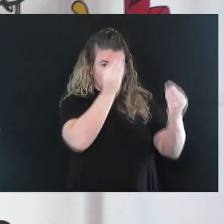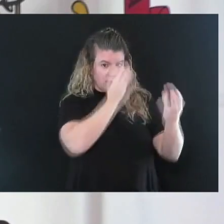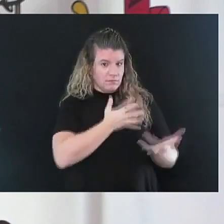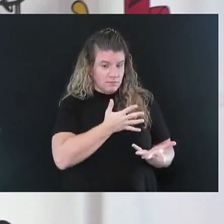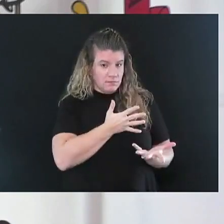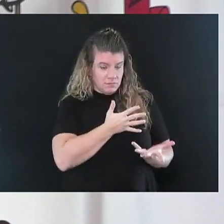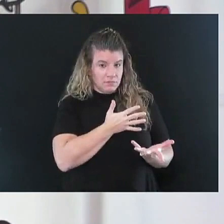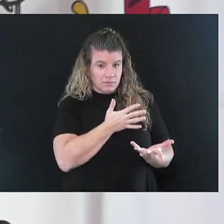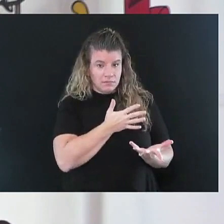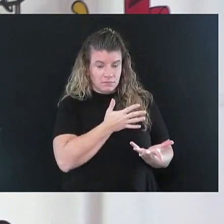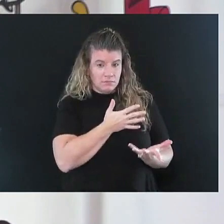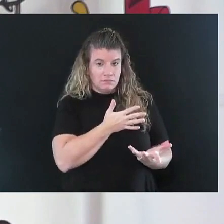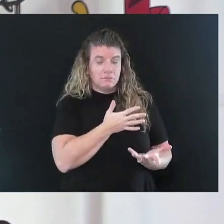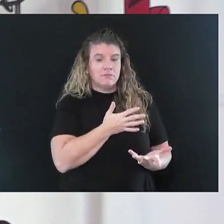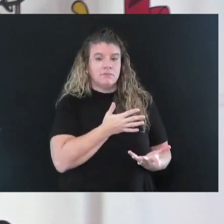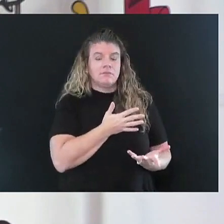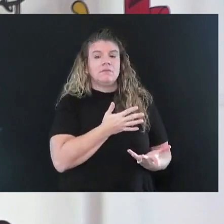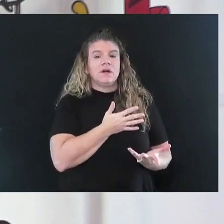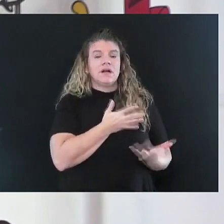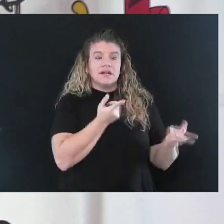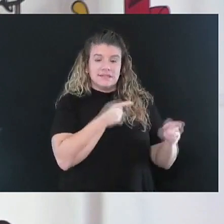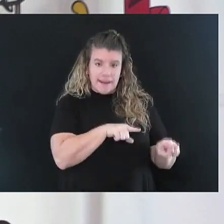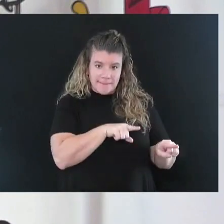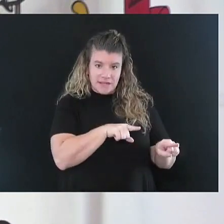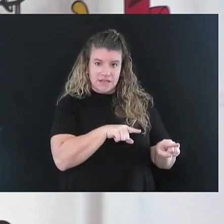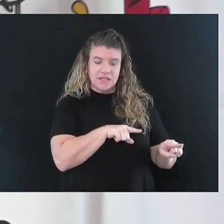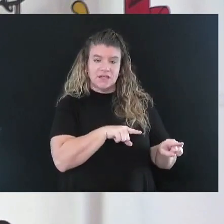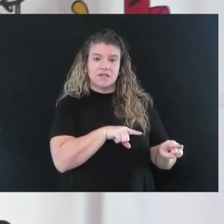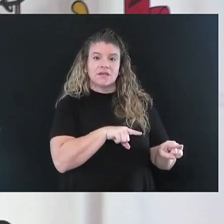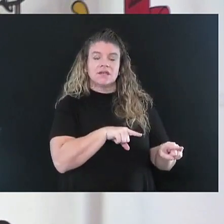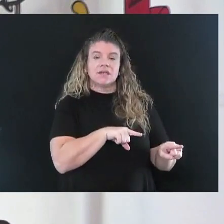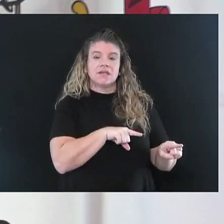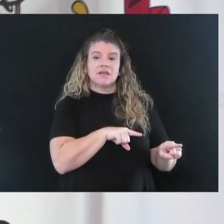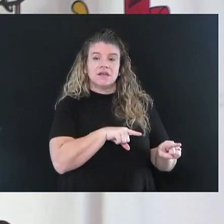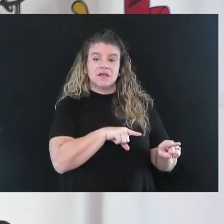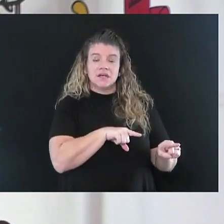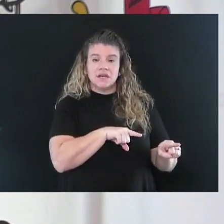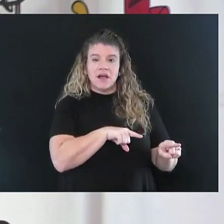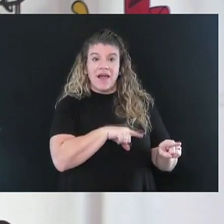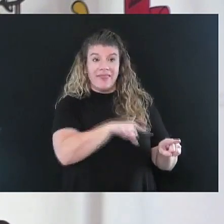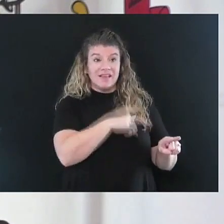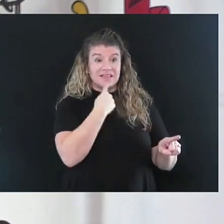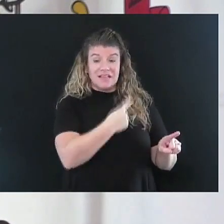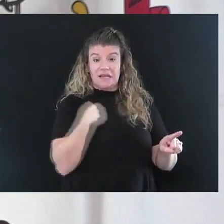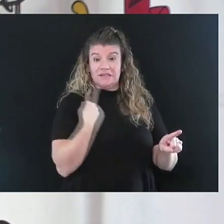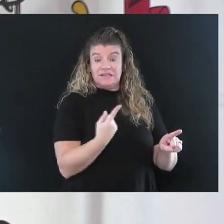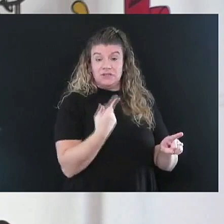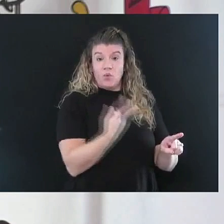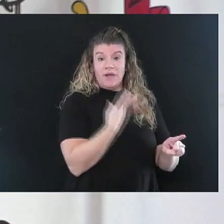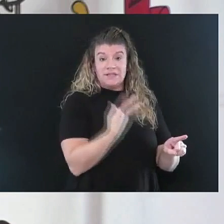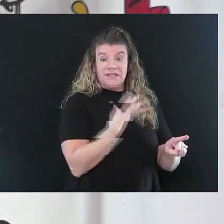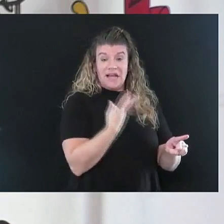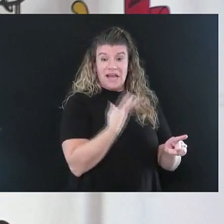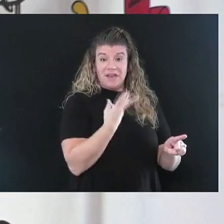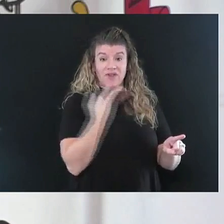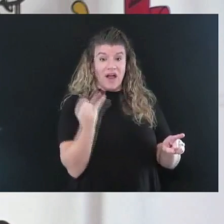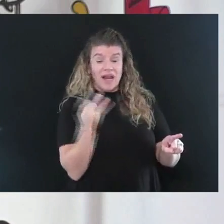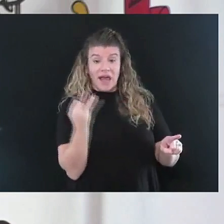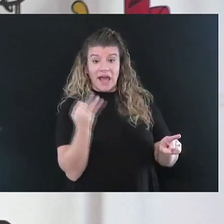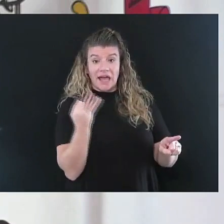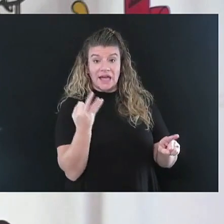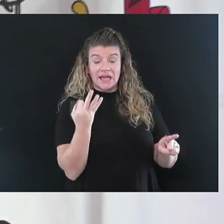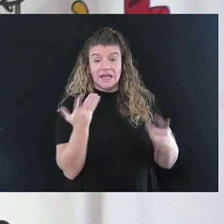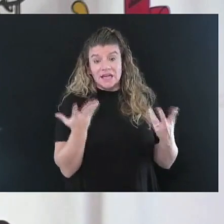guess, that have happened since, and this is saying since Friday, since Wednesday. Is it Friday?